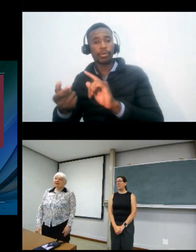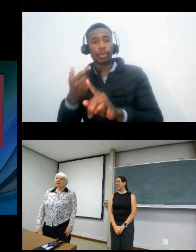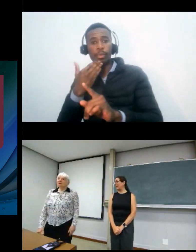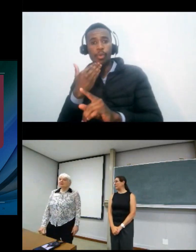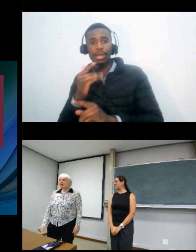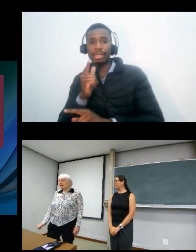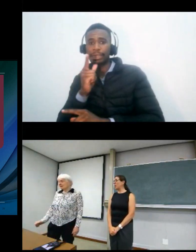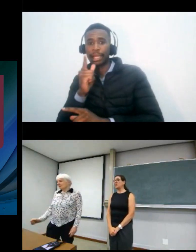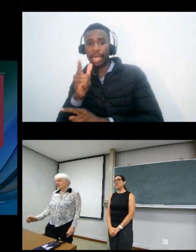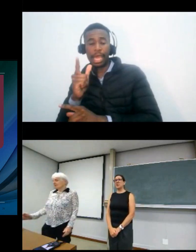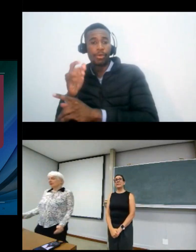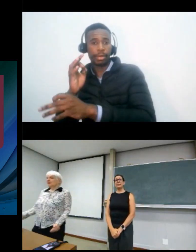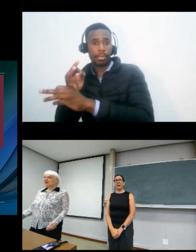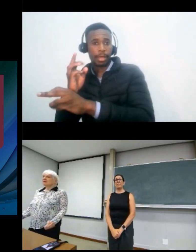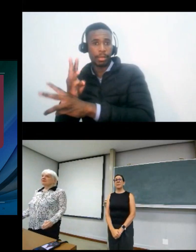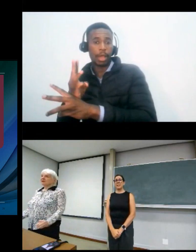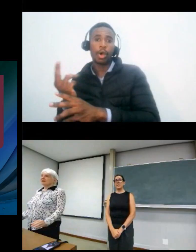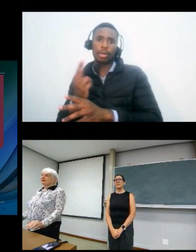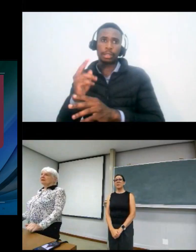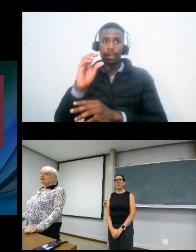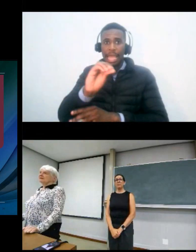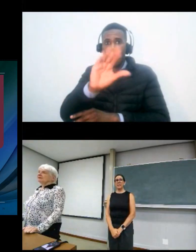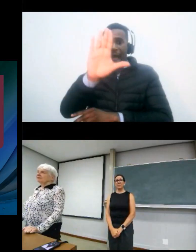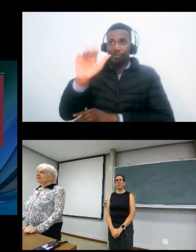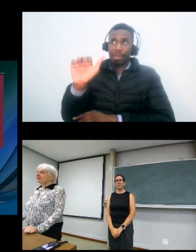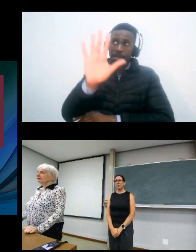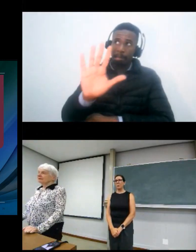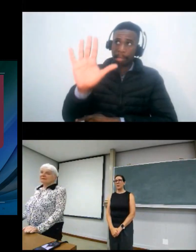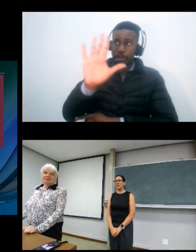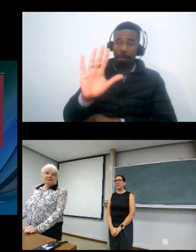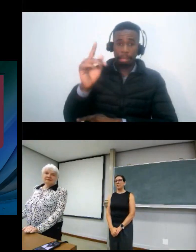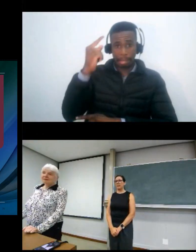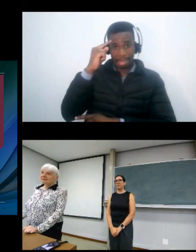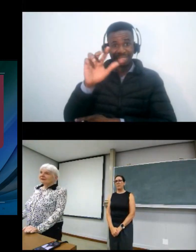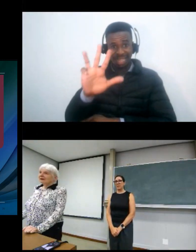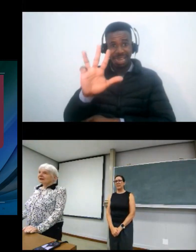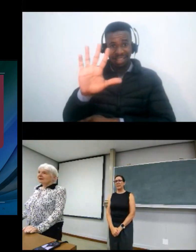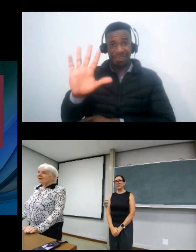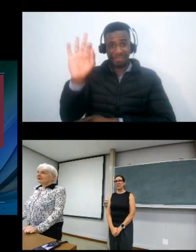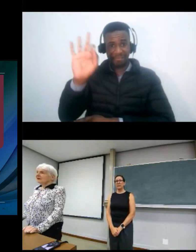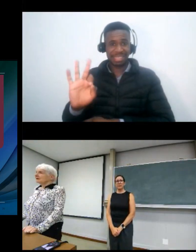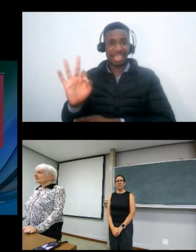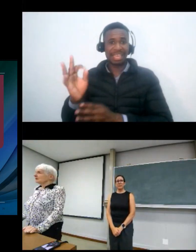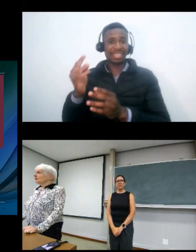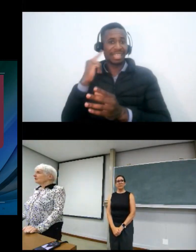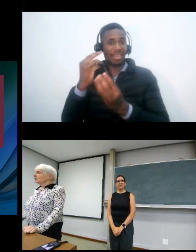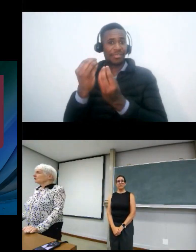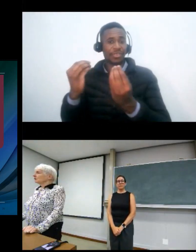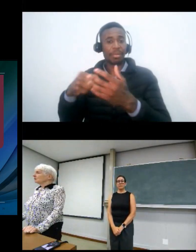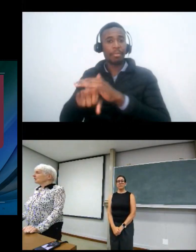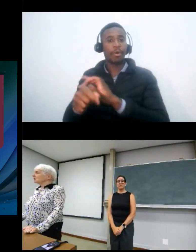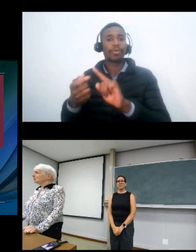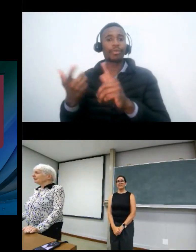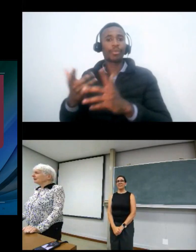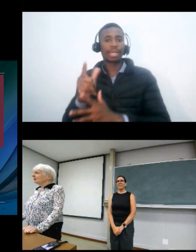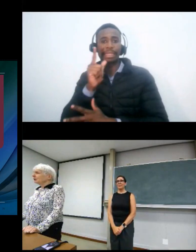it might even be higher. Yes. Closer to 95% of deaf children born into hearing families. Well, thanks so